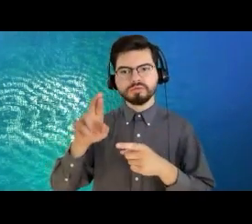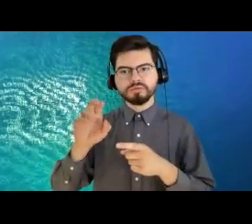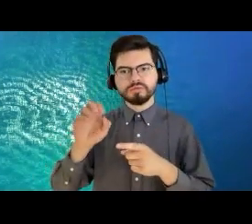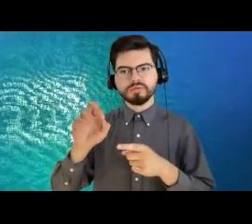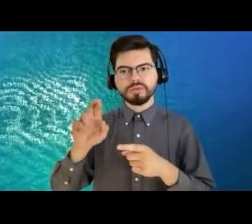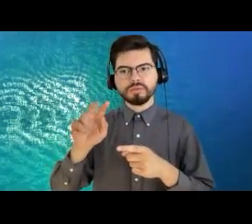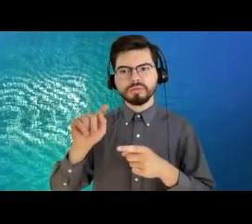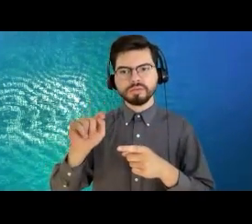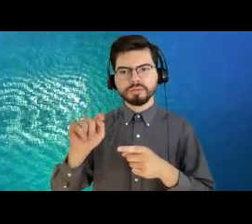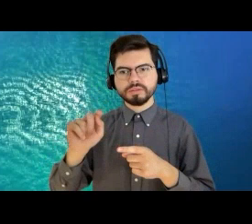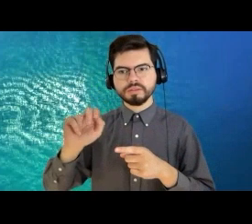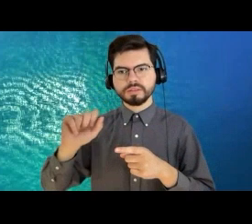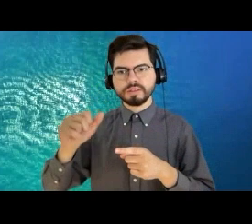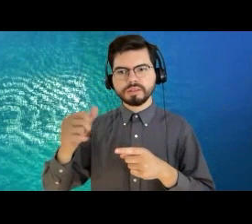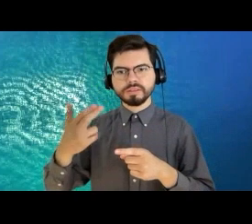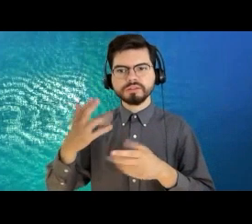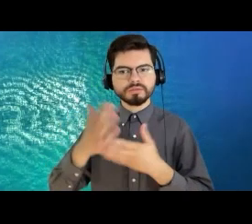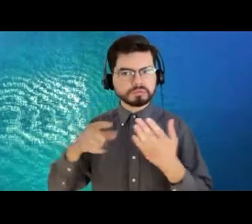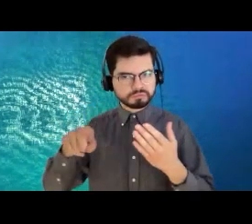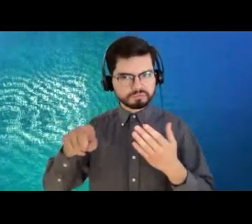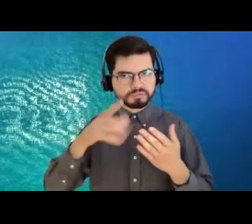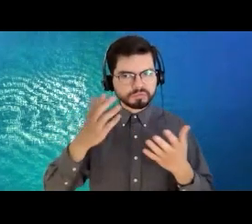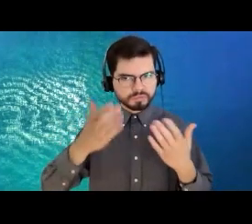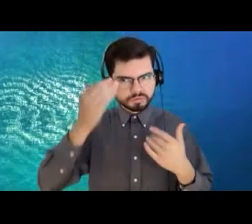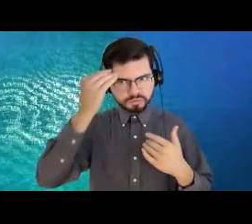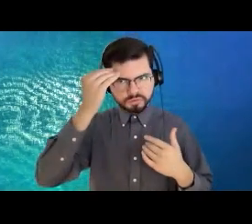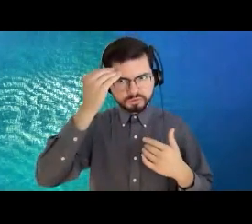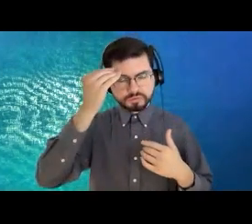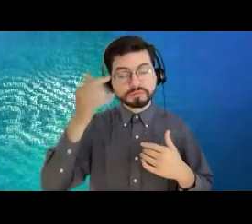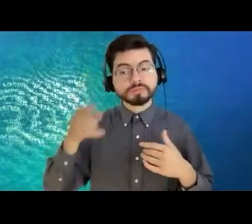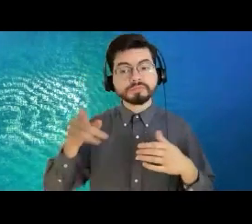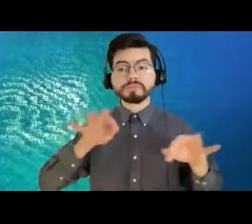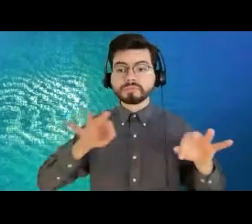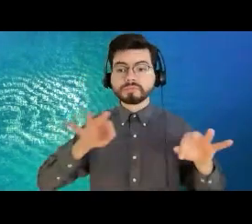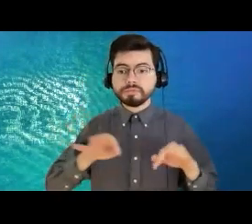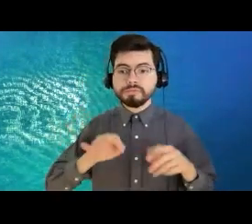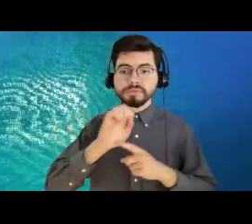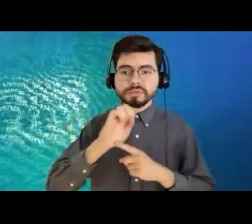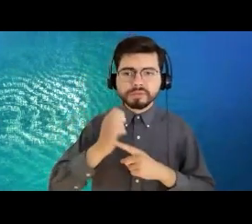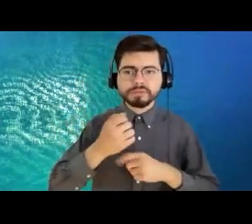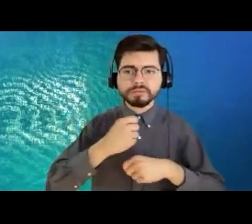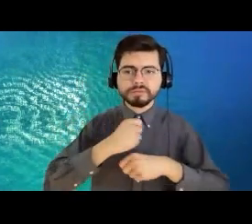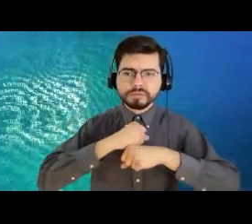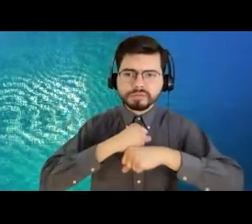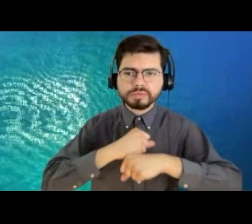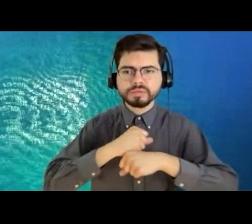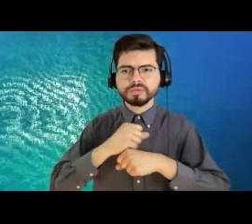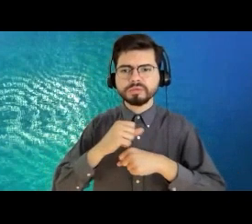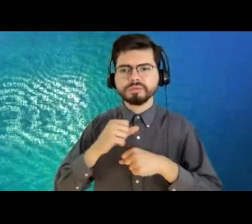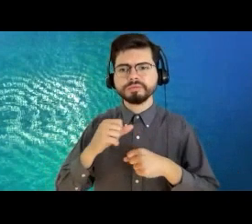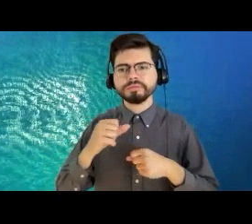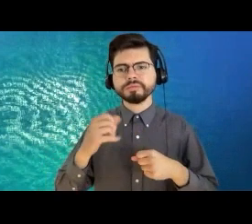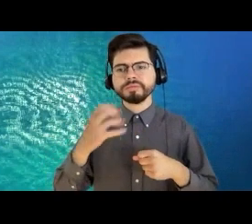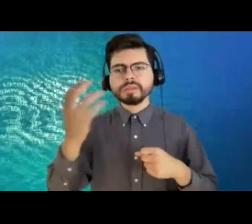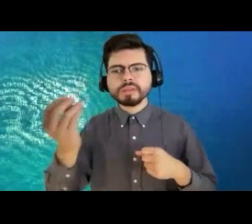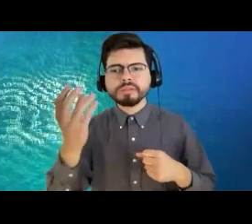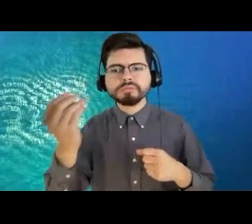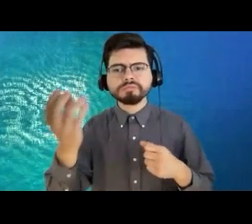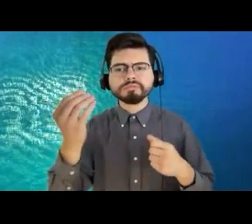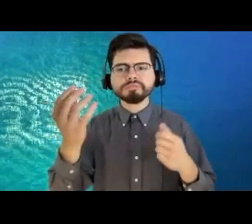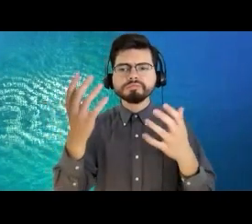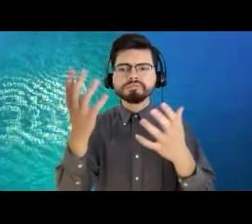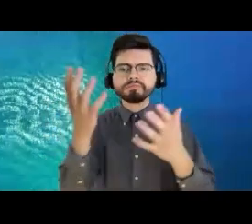story about the history of environmental protection and wilderness in the United States. And